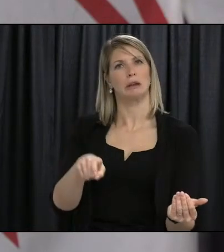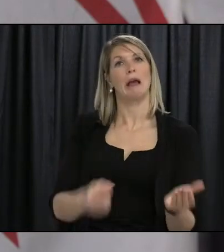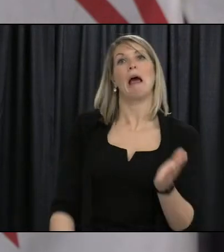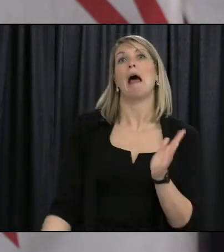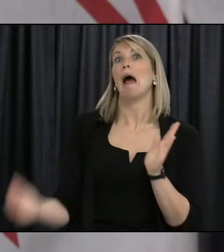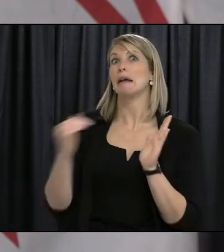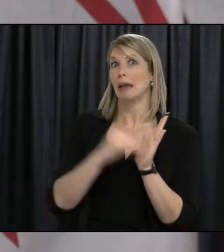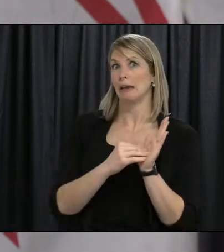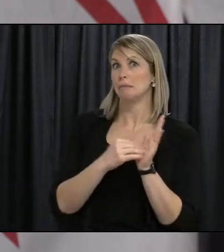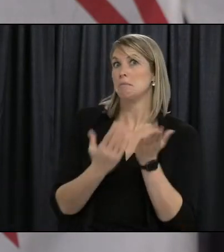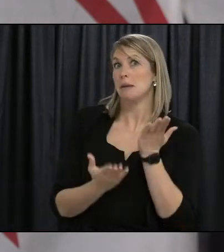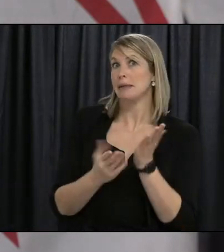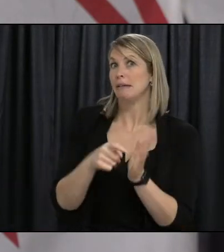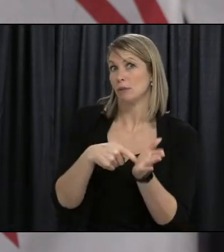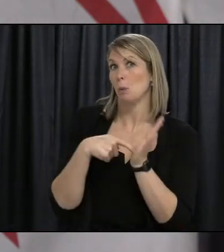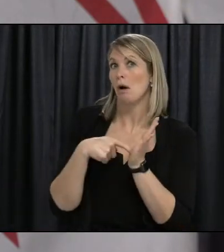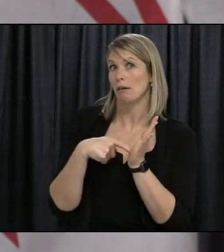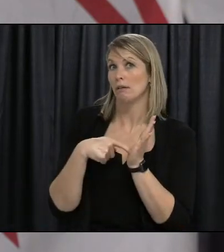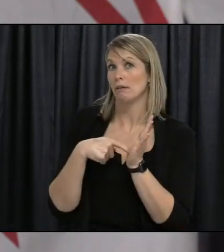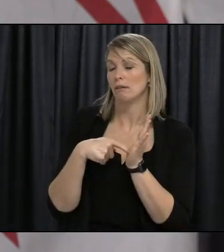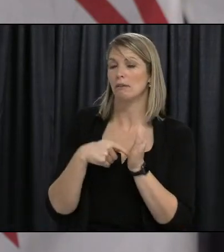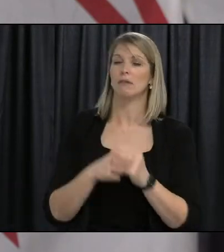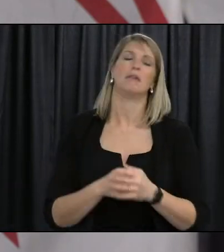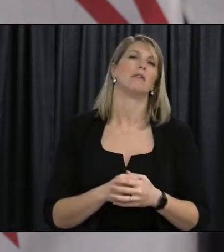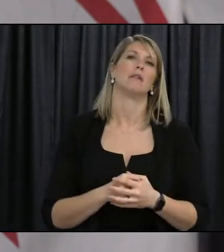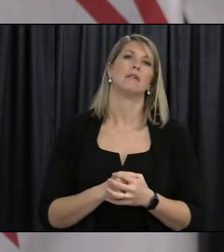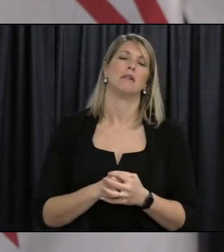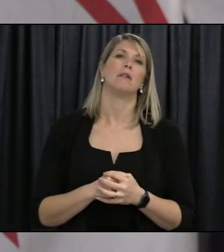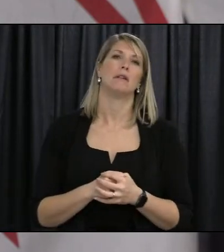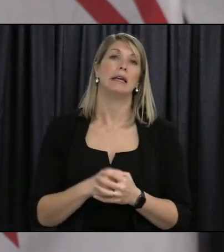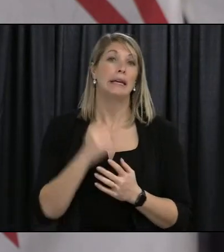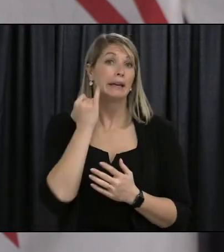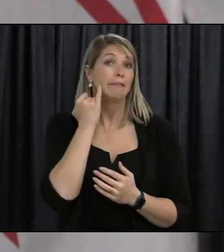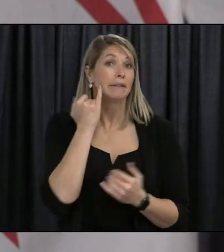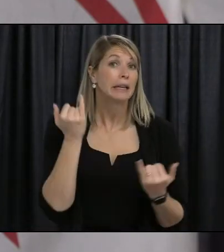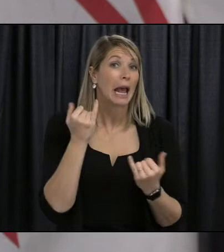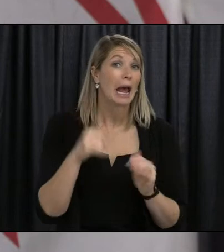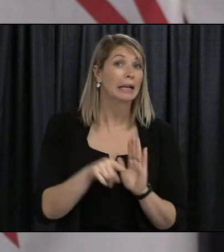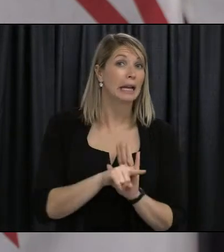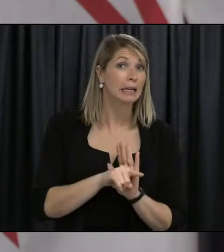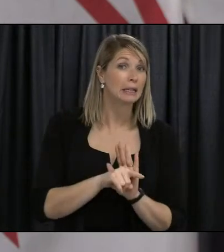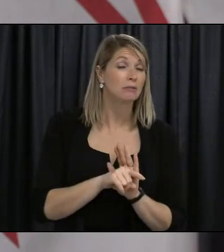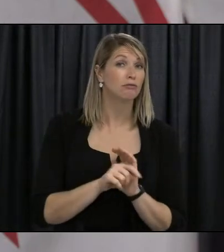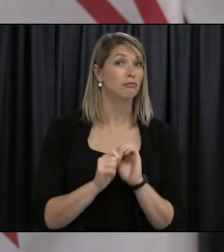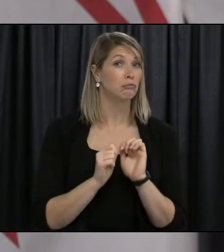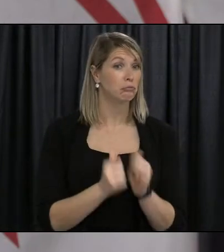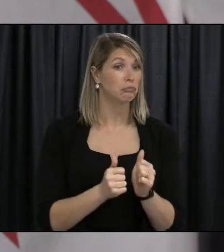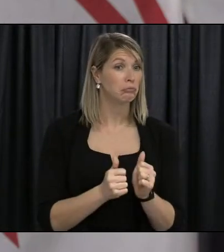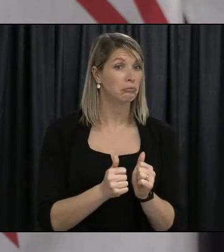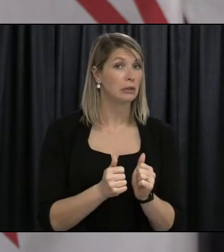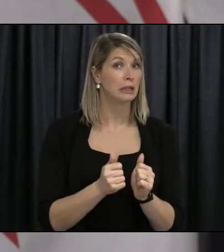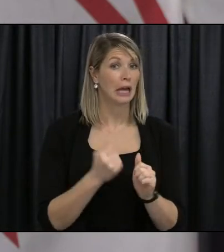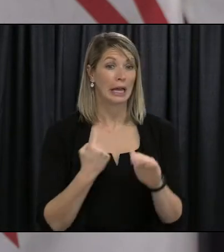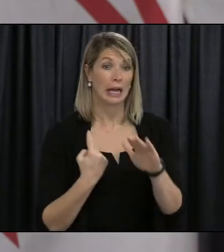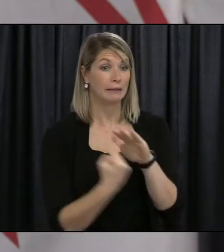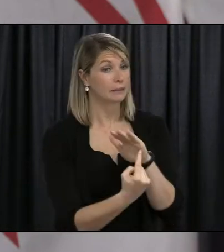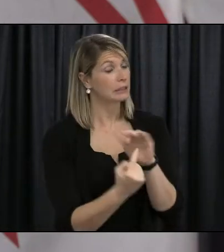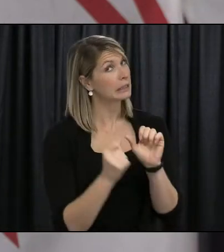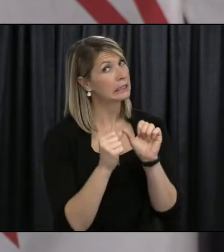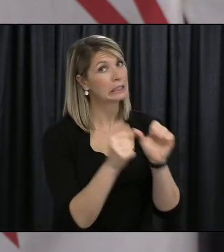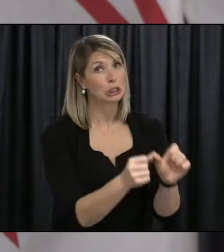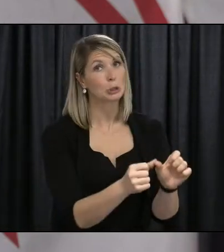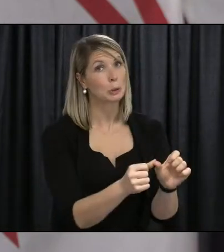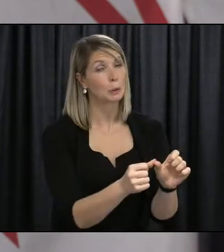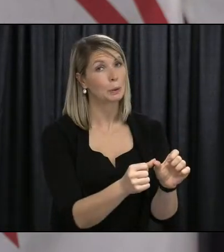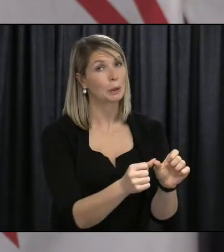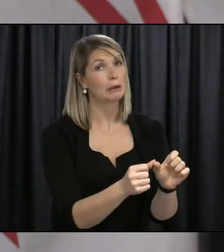negative test on another day. So even if people have a negative test today and they develop symptoms at a